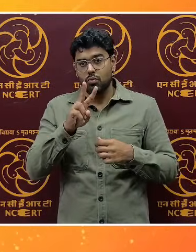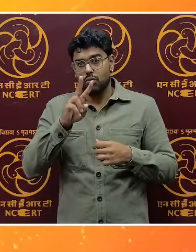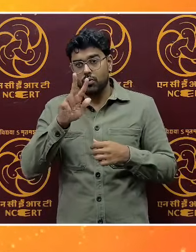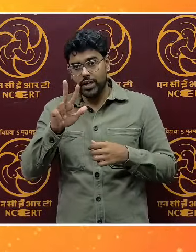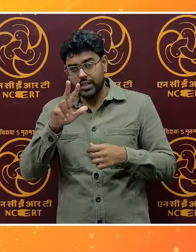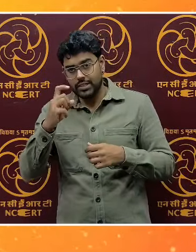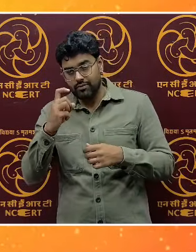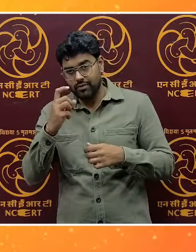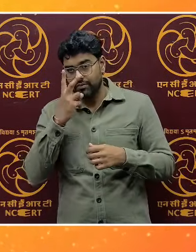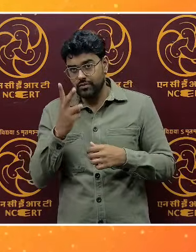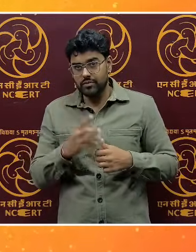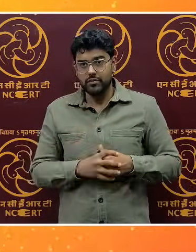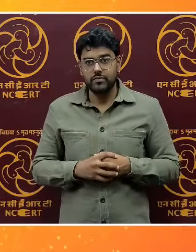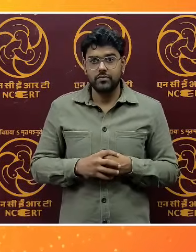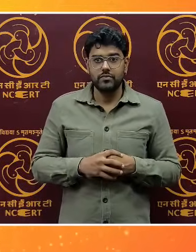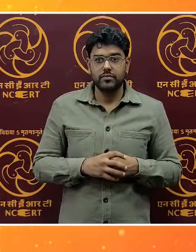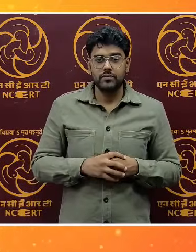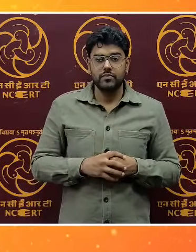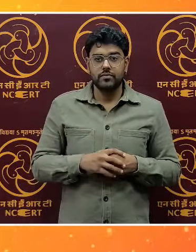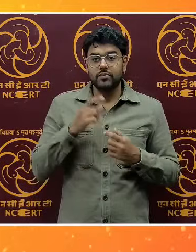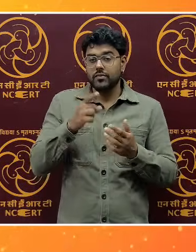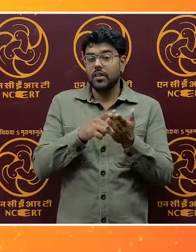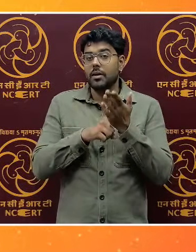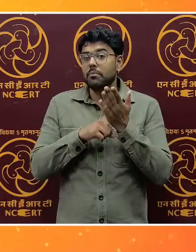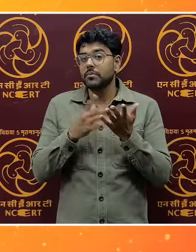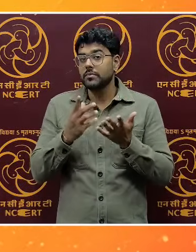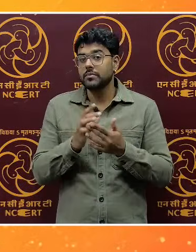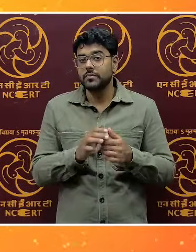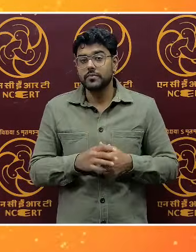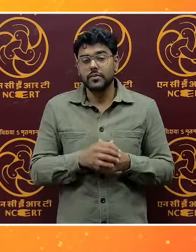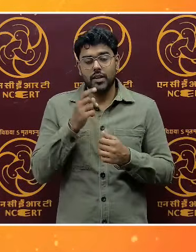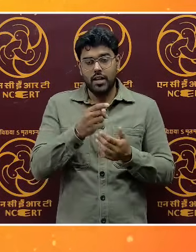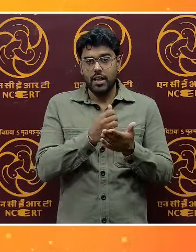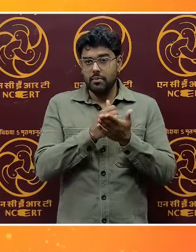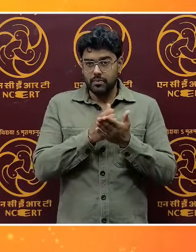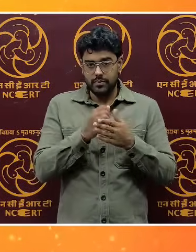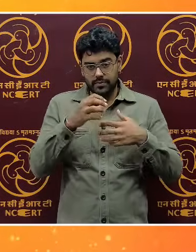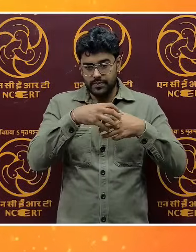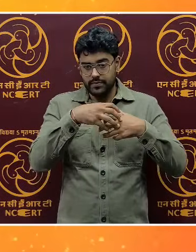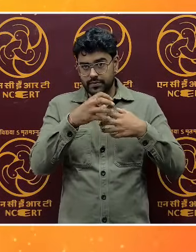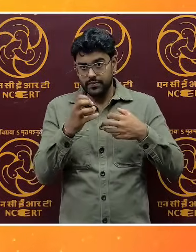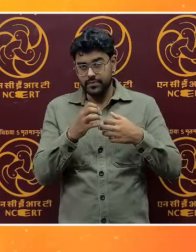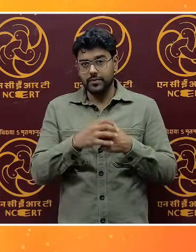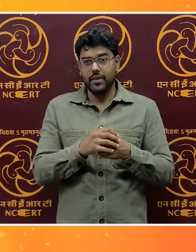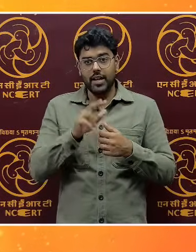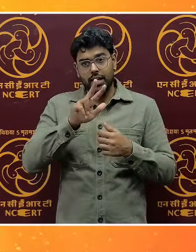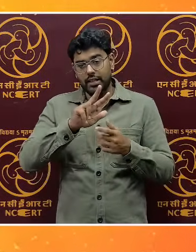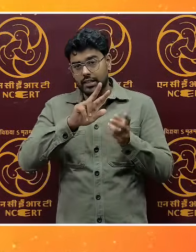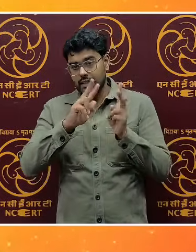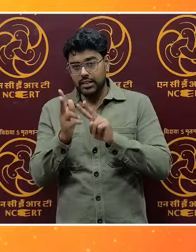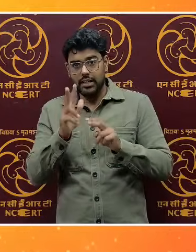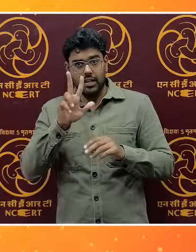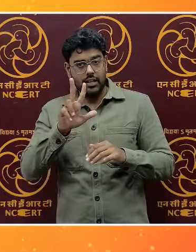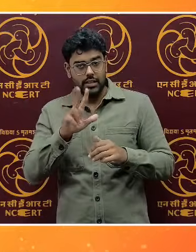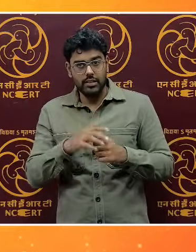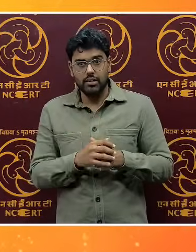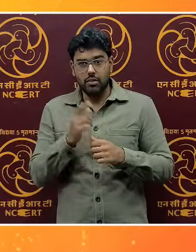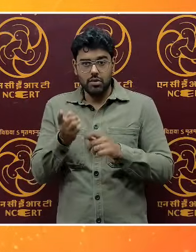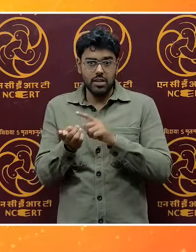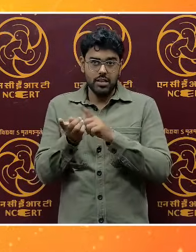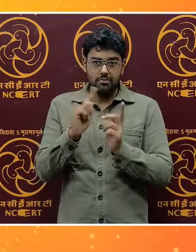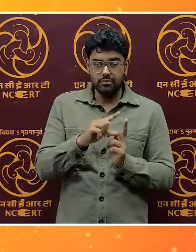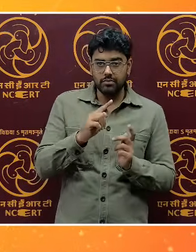Yeah. So what happens? This gives 1 electron, this becomes 8, and here it takes 1